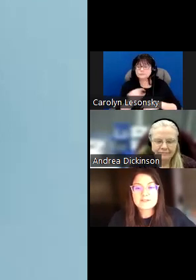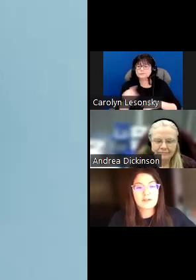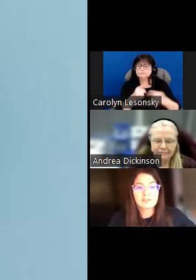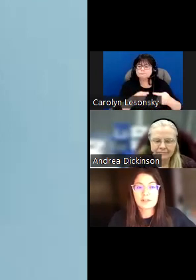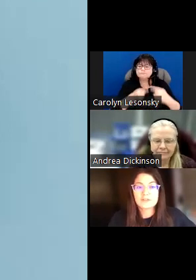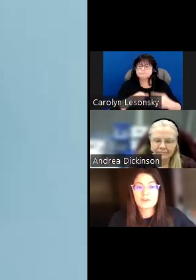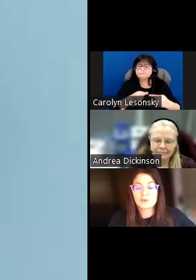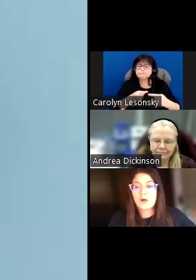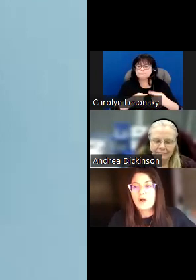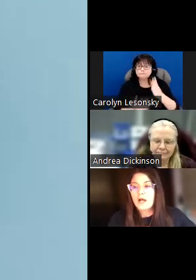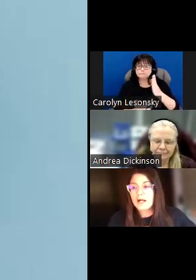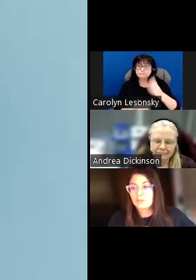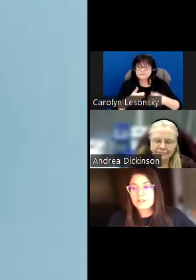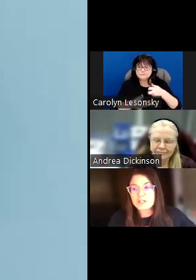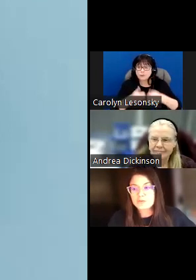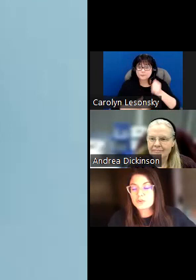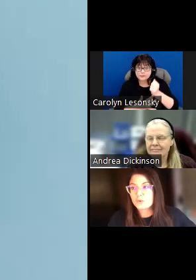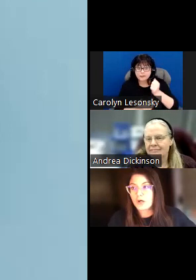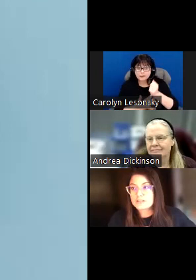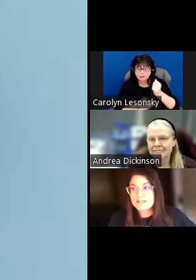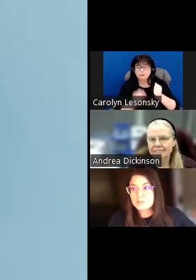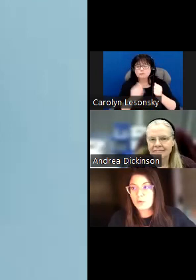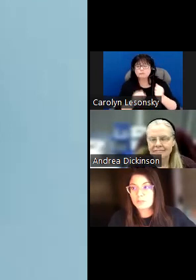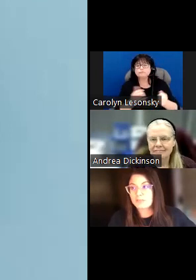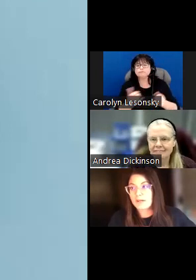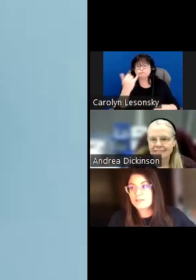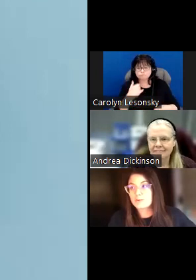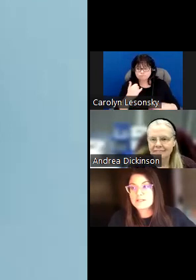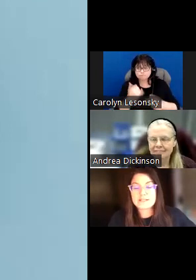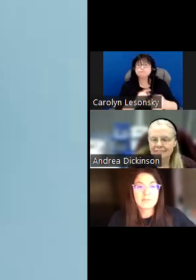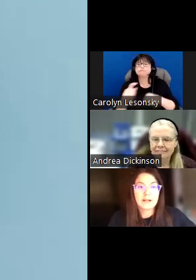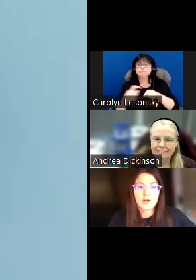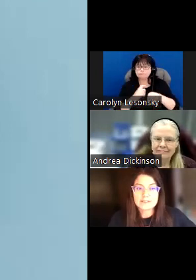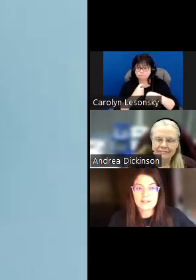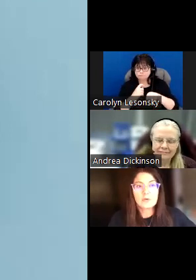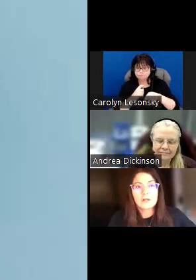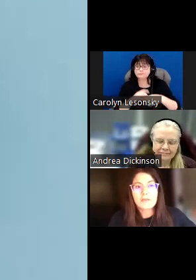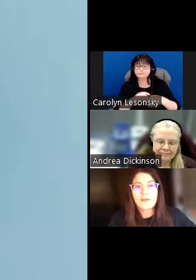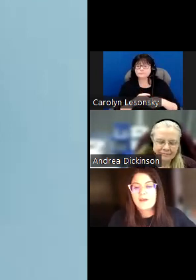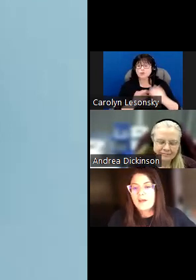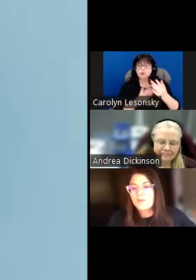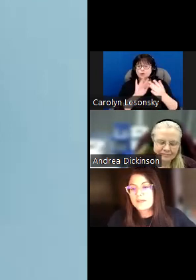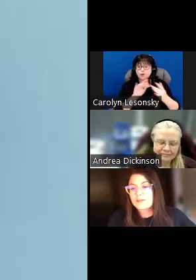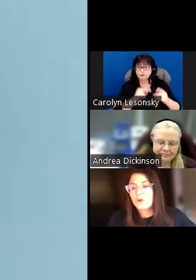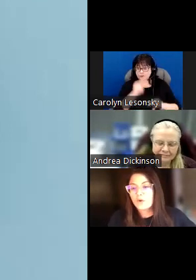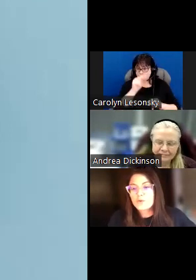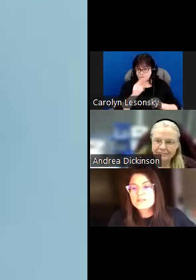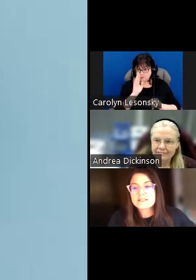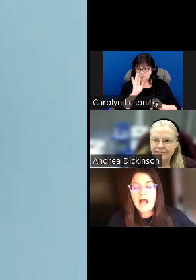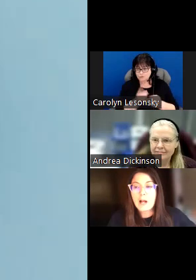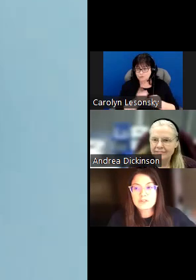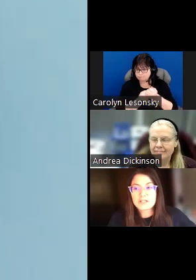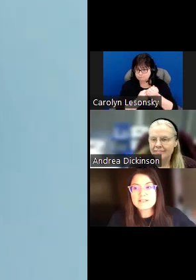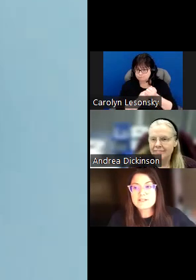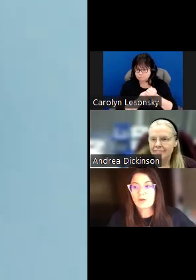difficulties, please feel free to reach out to our tech support provided to us today by Contact North. The